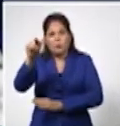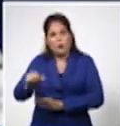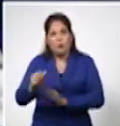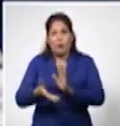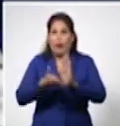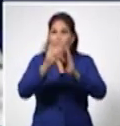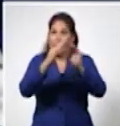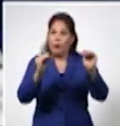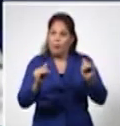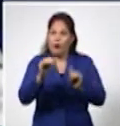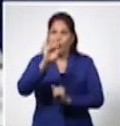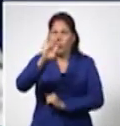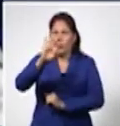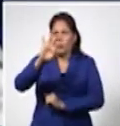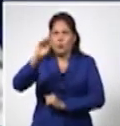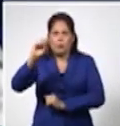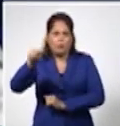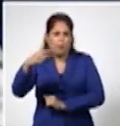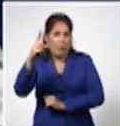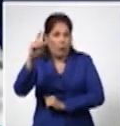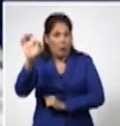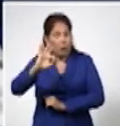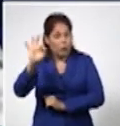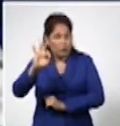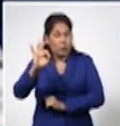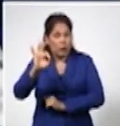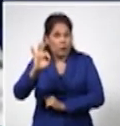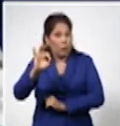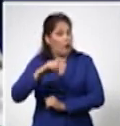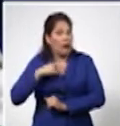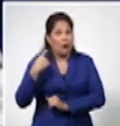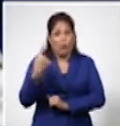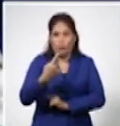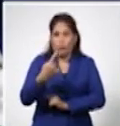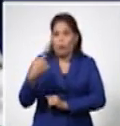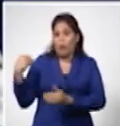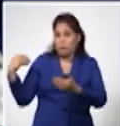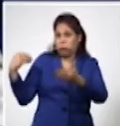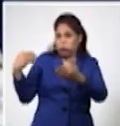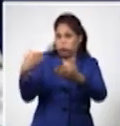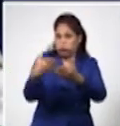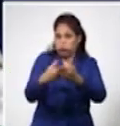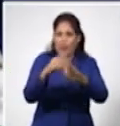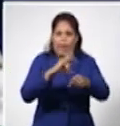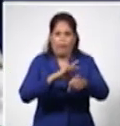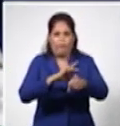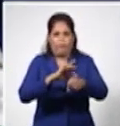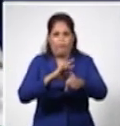and another is from Santiago de Cuba. This means that to date,